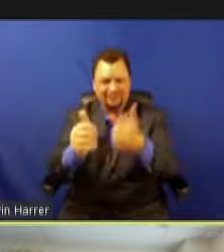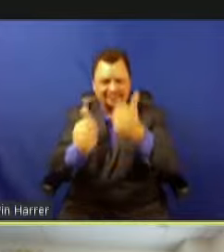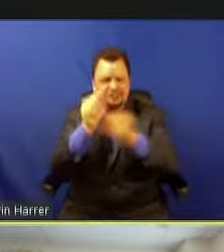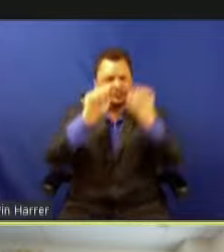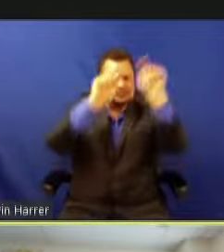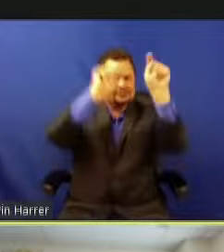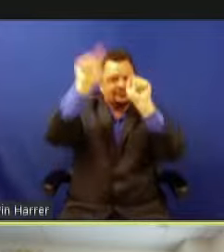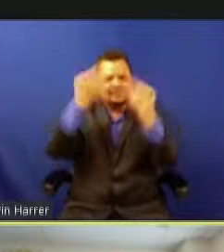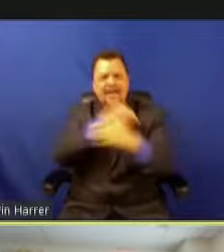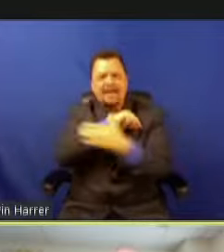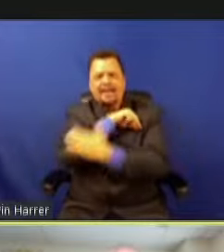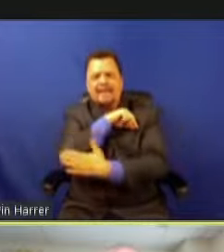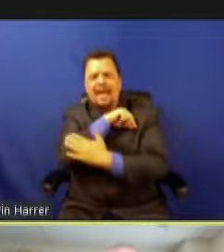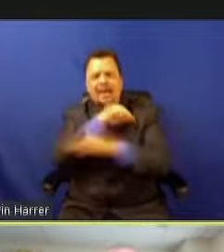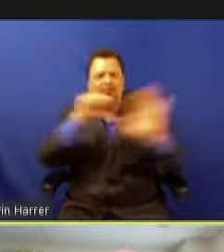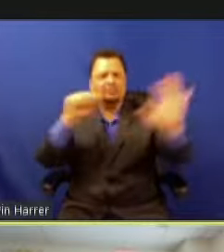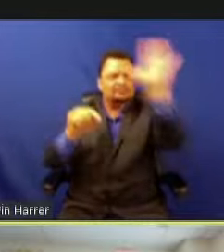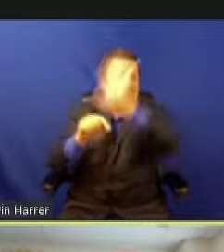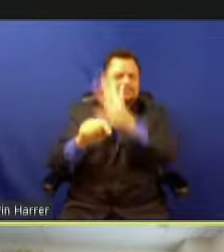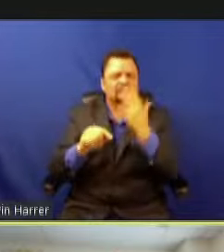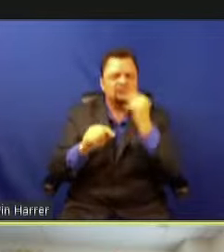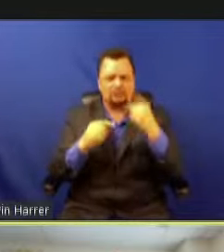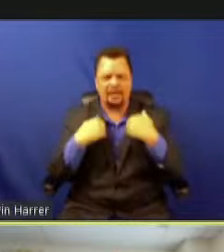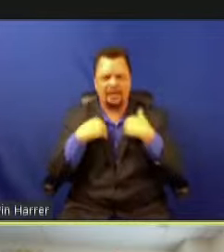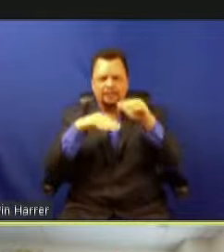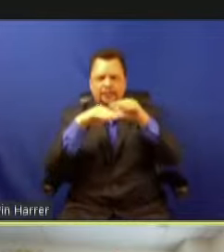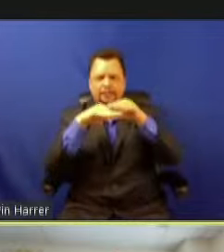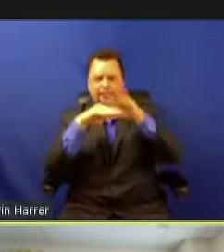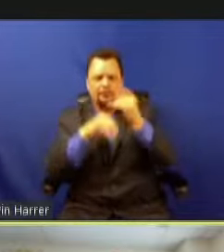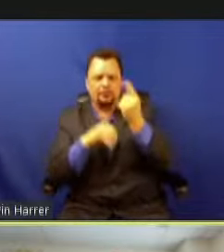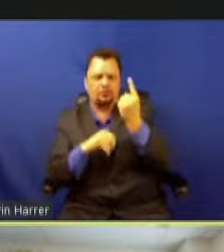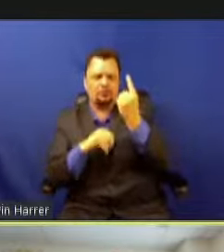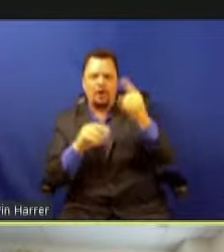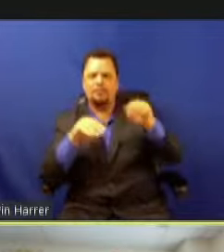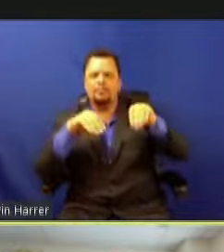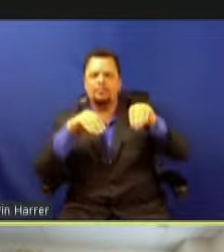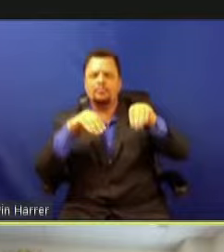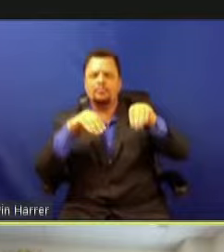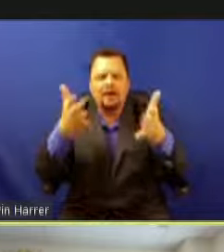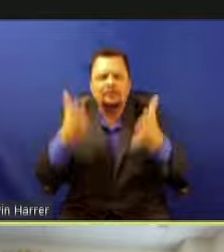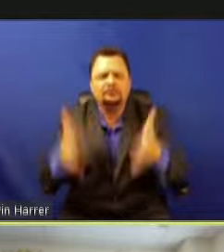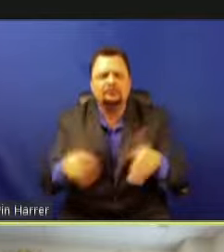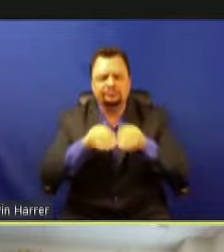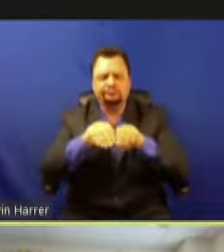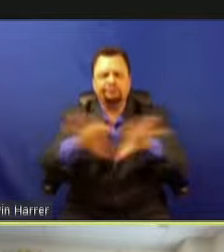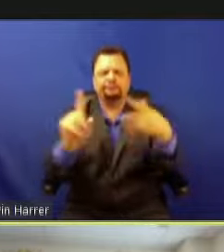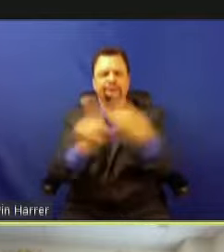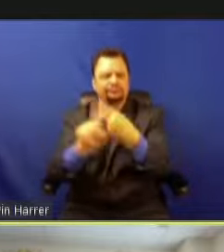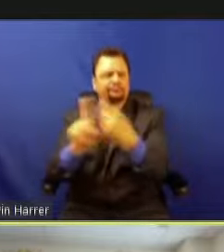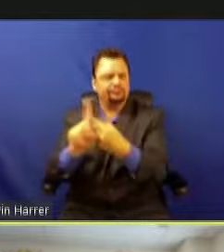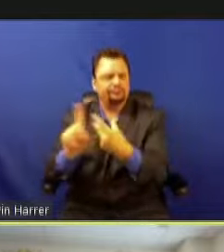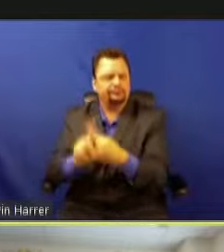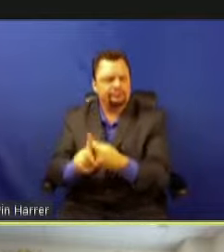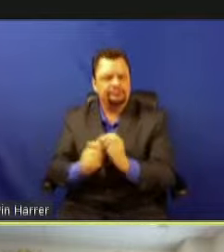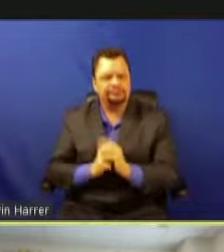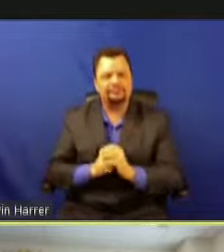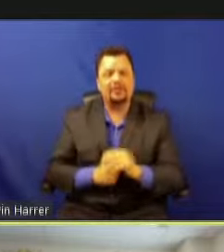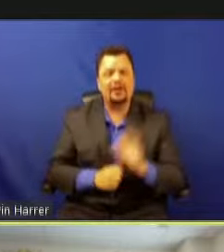one vaccine provider in their county. Our work over the last 9 months to